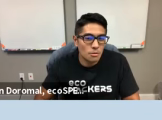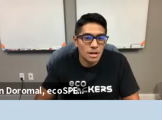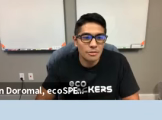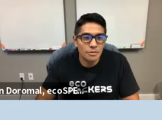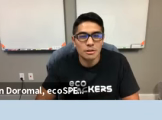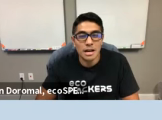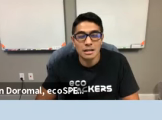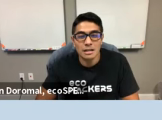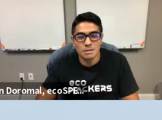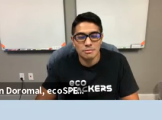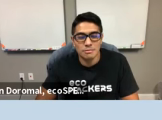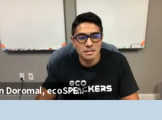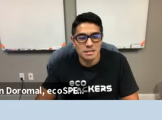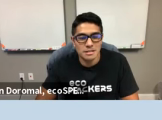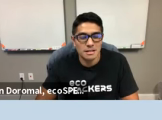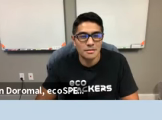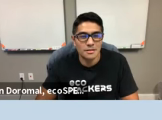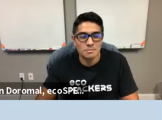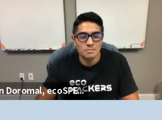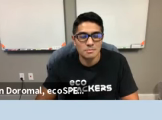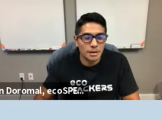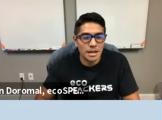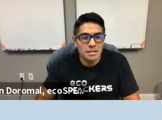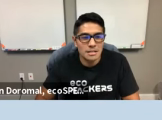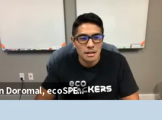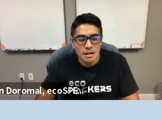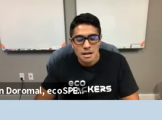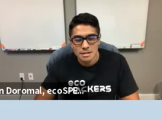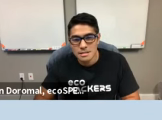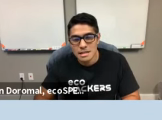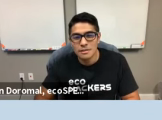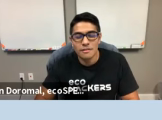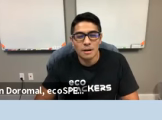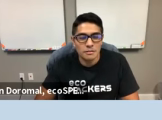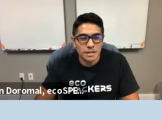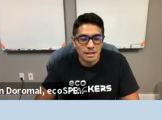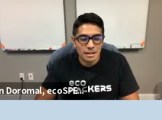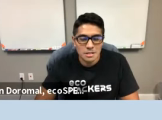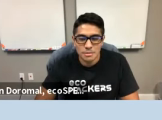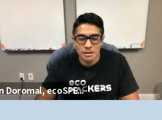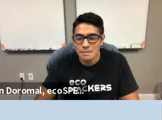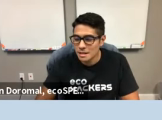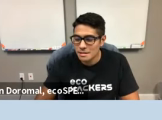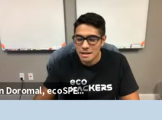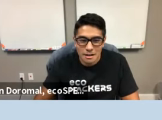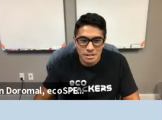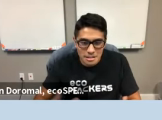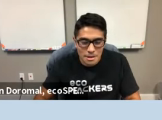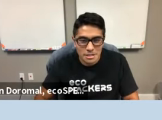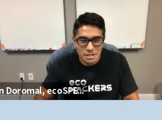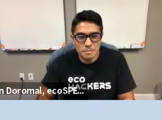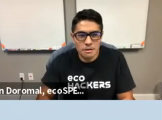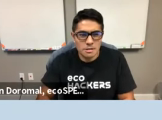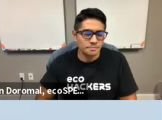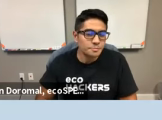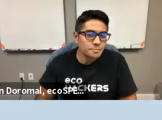we do so in non-thermal, non-combustion processes, and this was developed by NASA. Since then, we've developed other technologies, but our namesake technology,